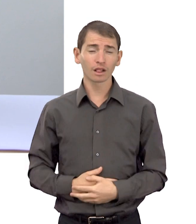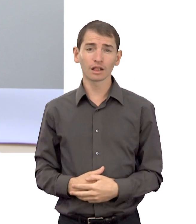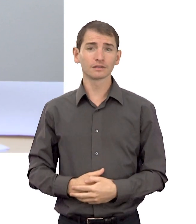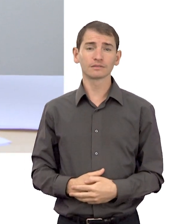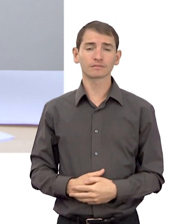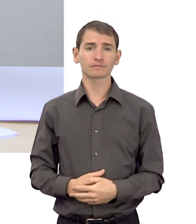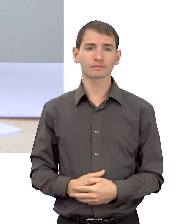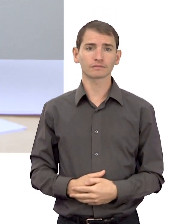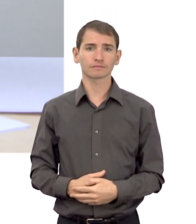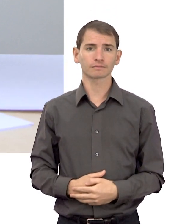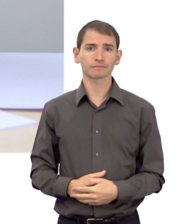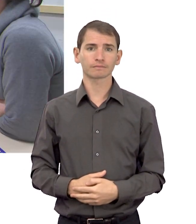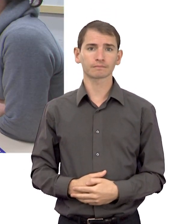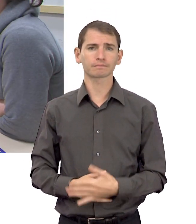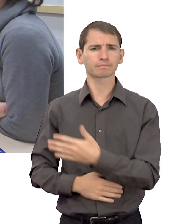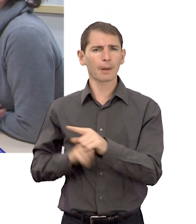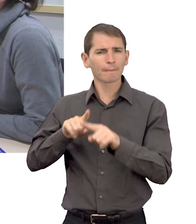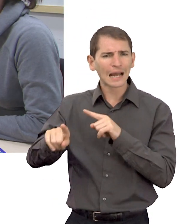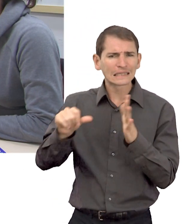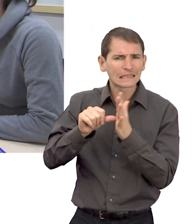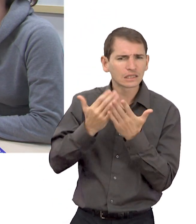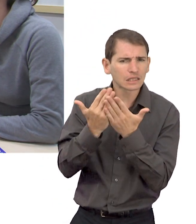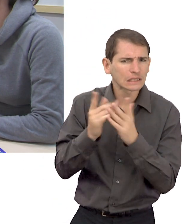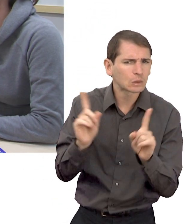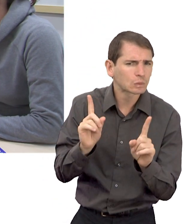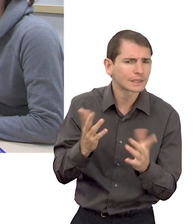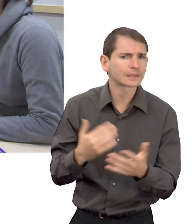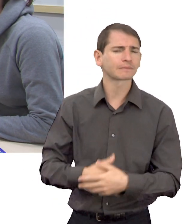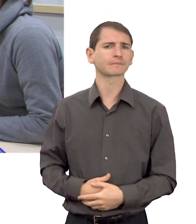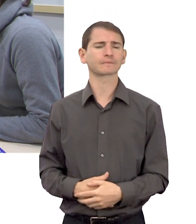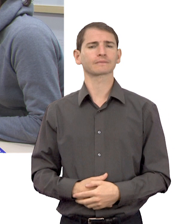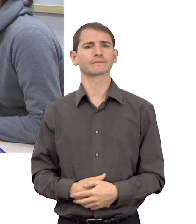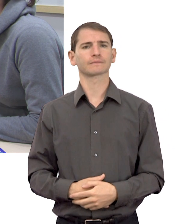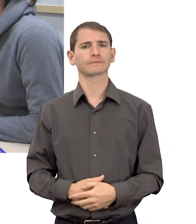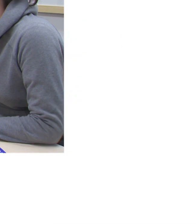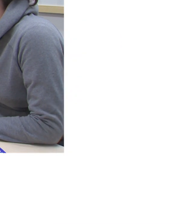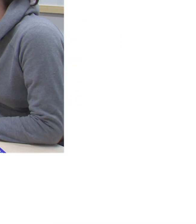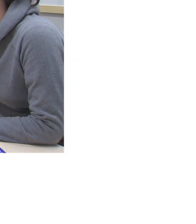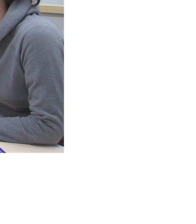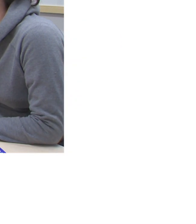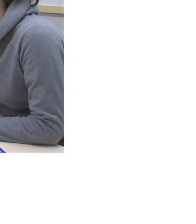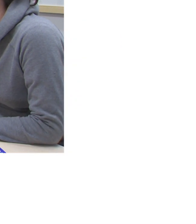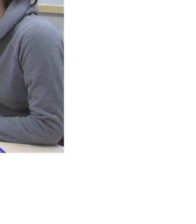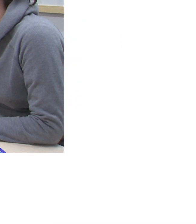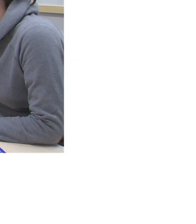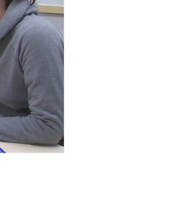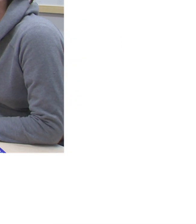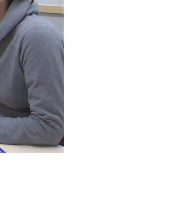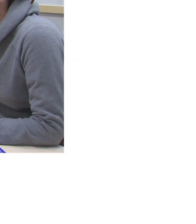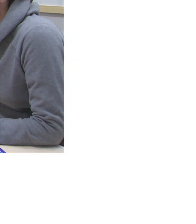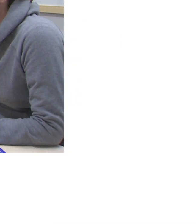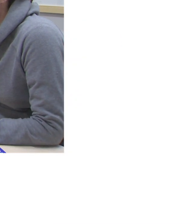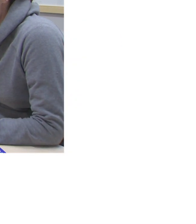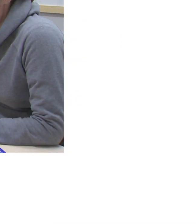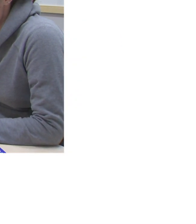help you. What would you consider your main difficulties with studying are? I really explained what my particular needs are,